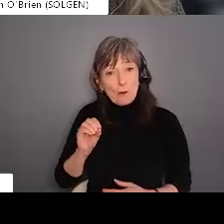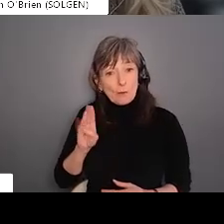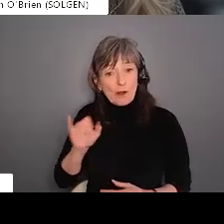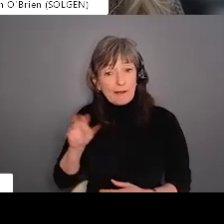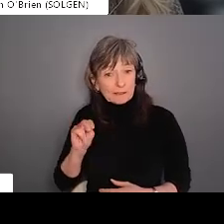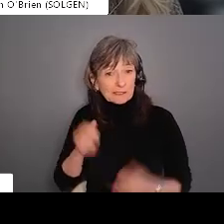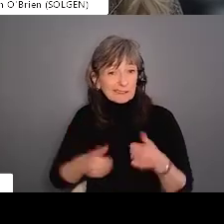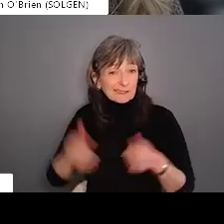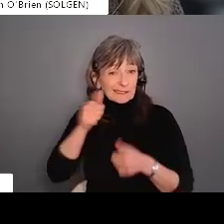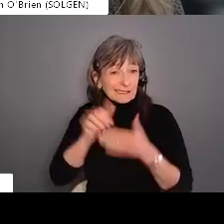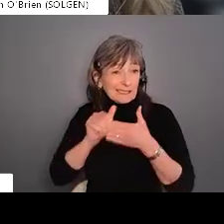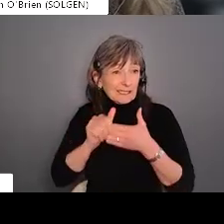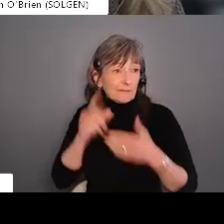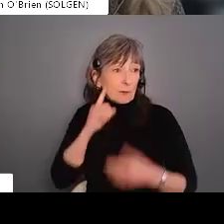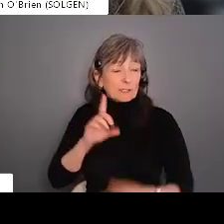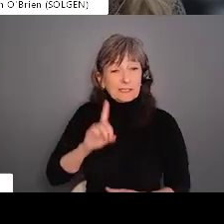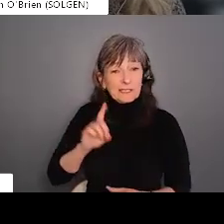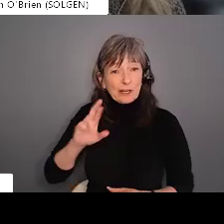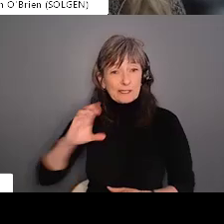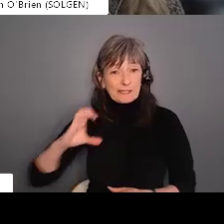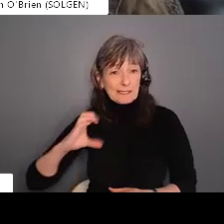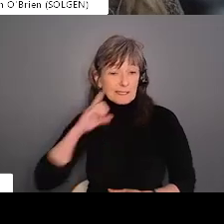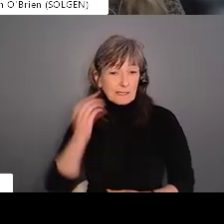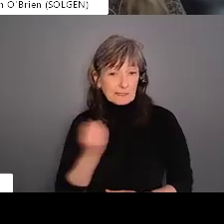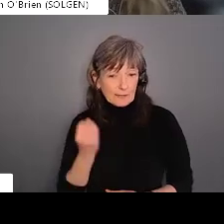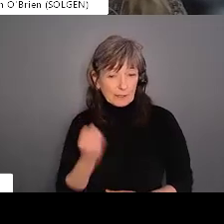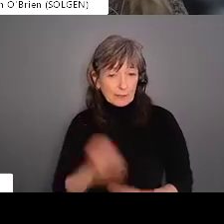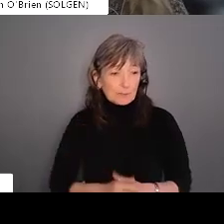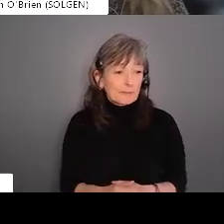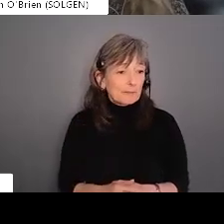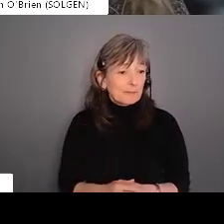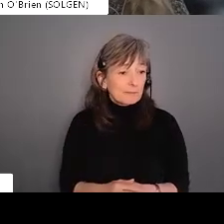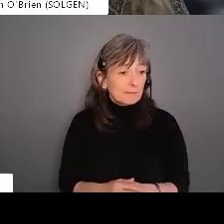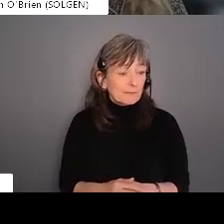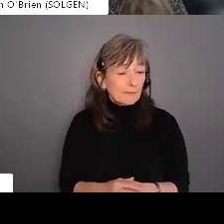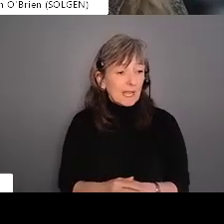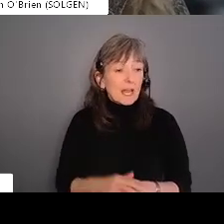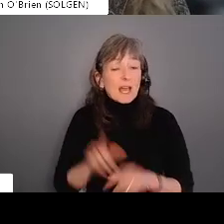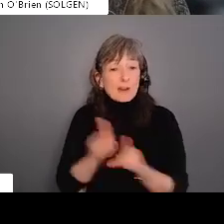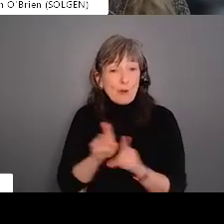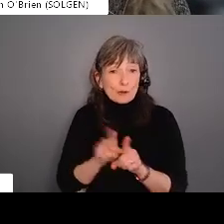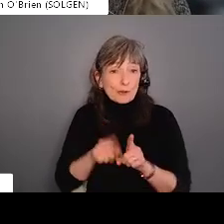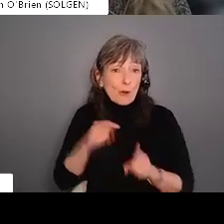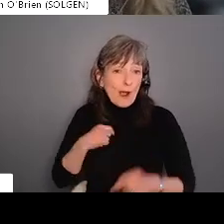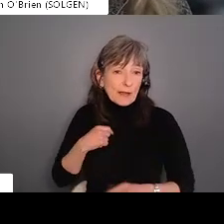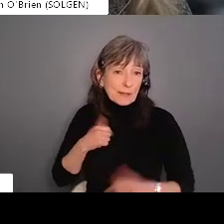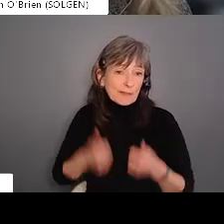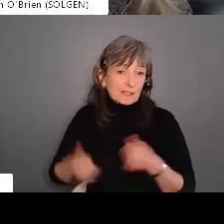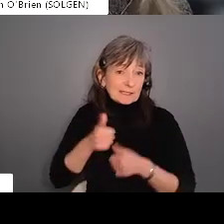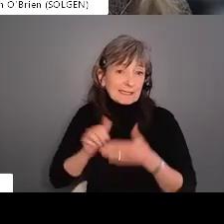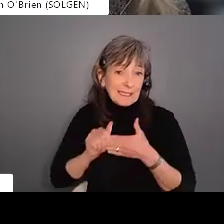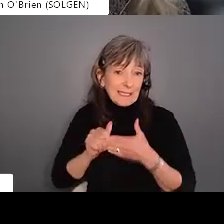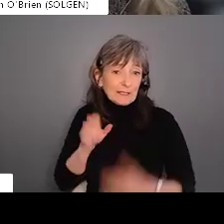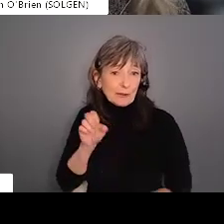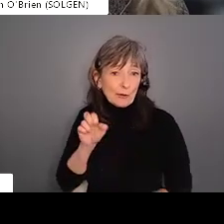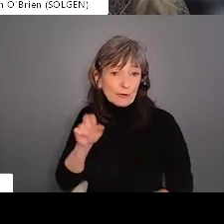the DVDRC here in Ontario at the Office of the Chief Coroner. So, as Liz mentioned, we report annually